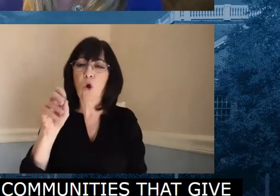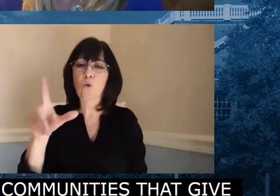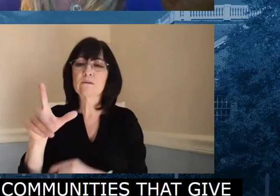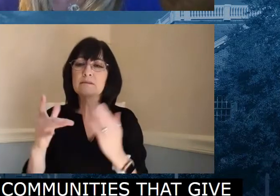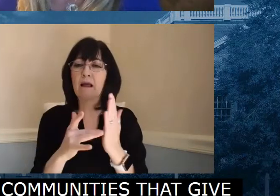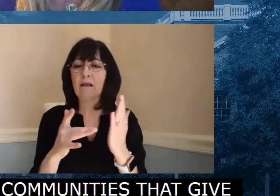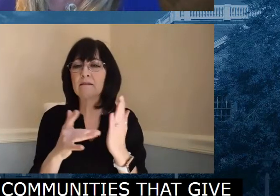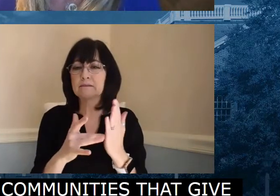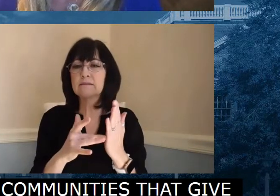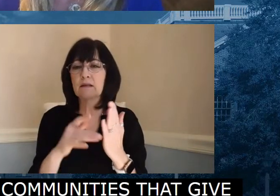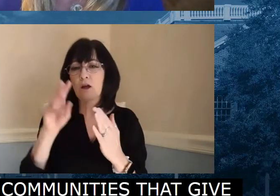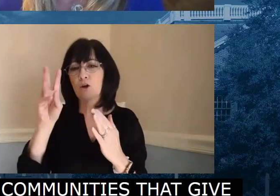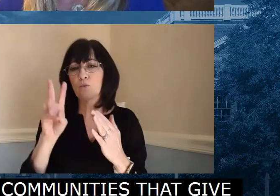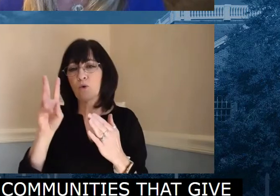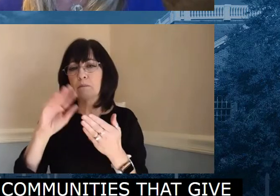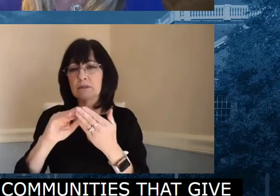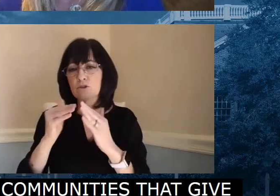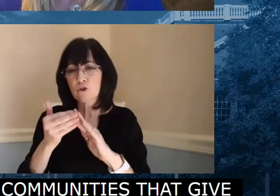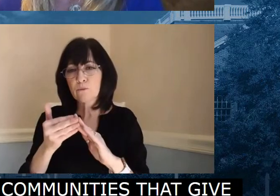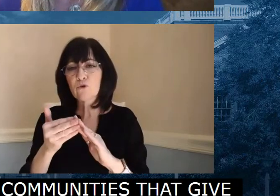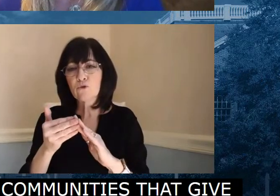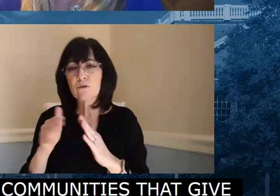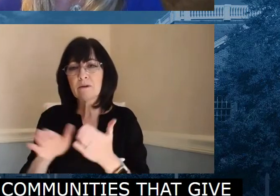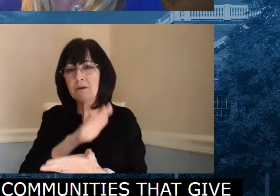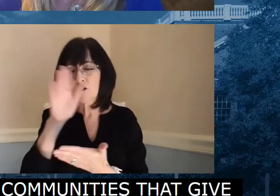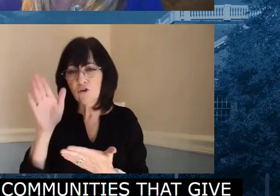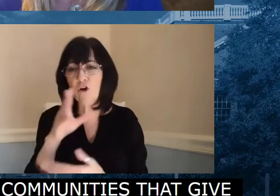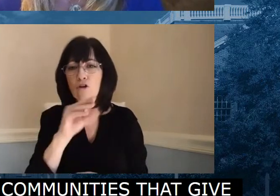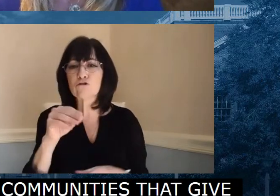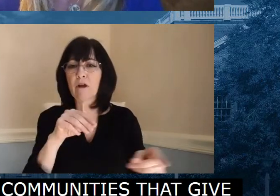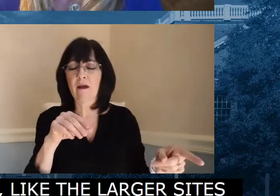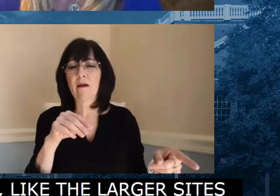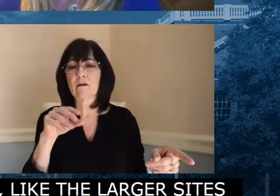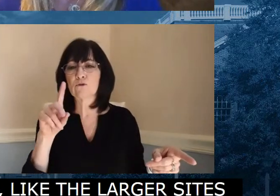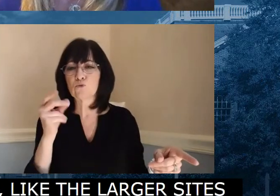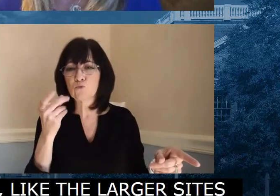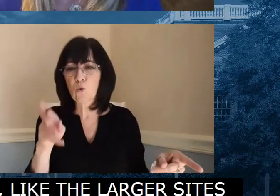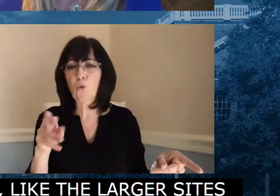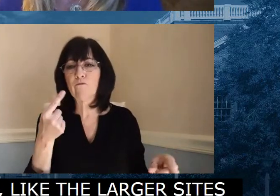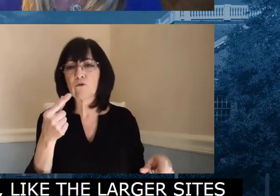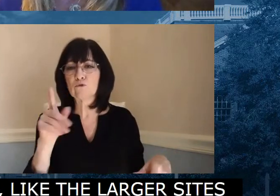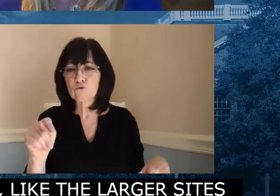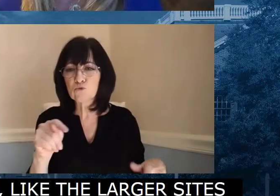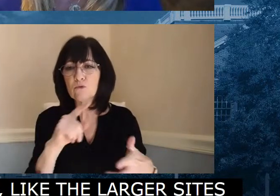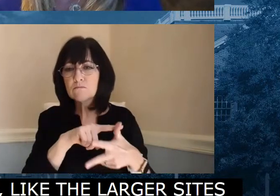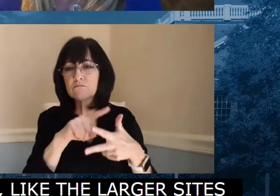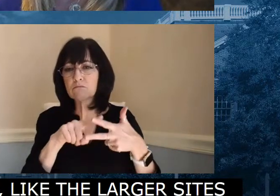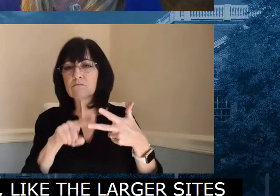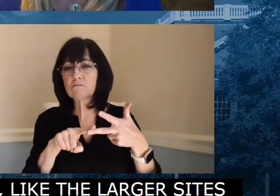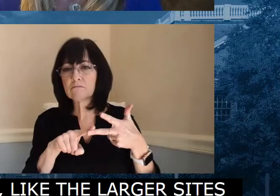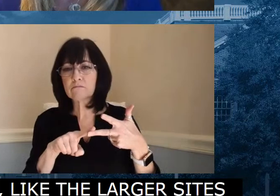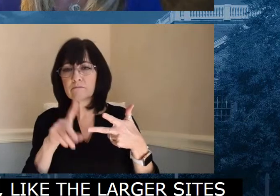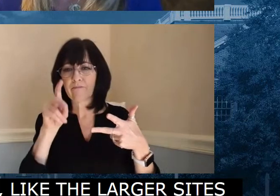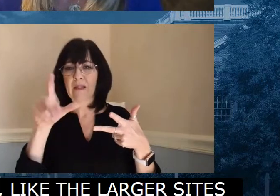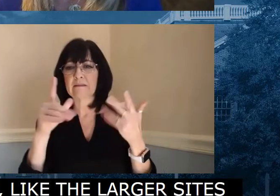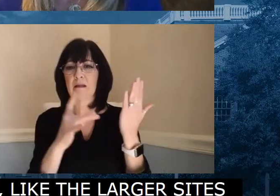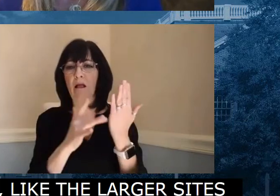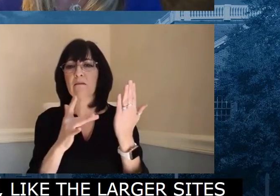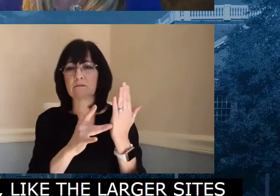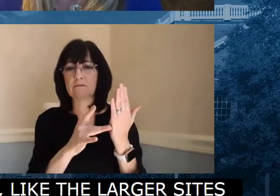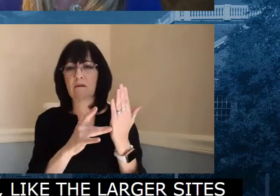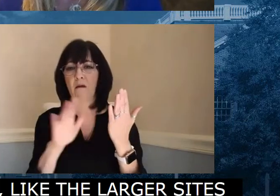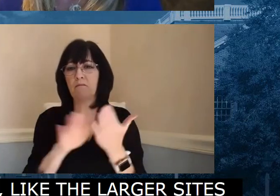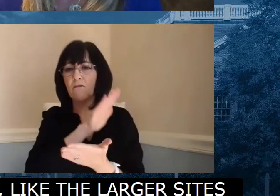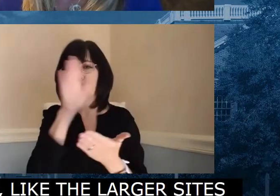Dover and in Georgetown. And then we have a specific outreach program targeted to the